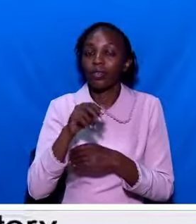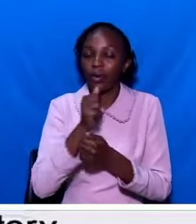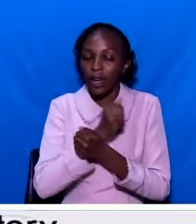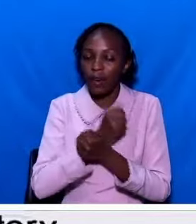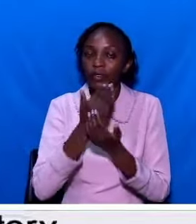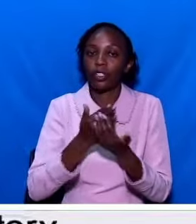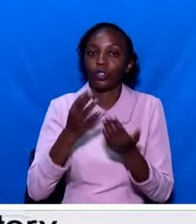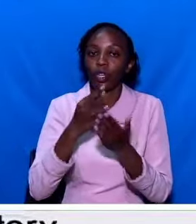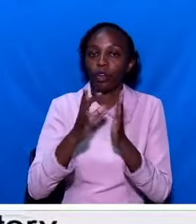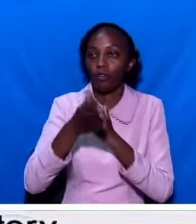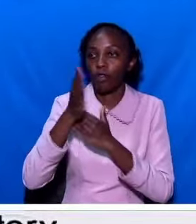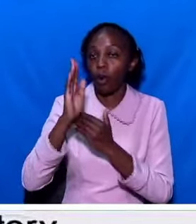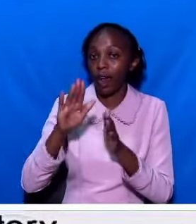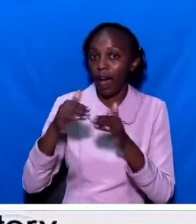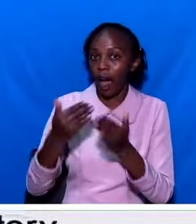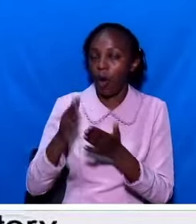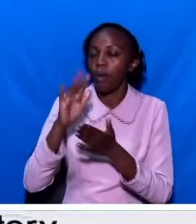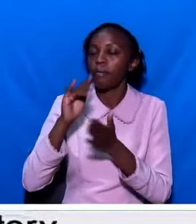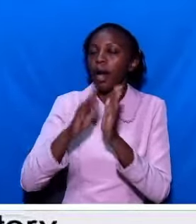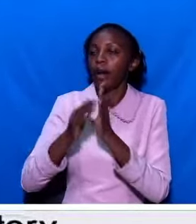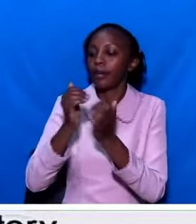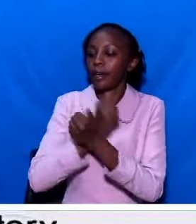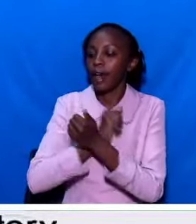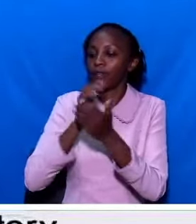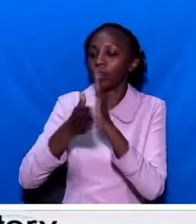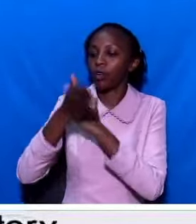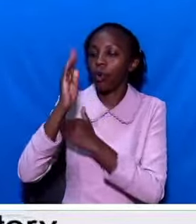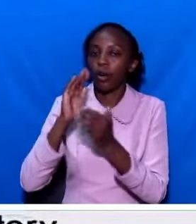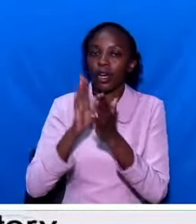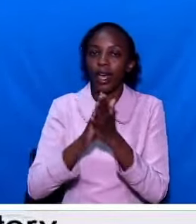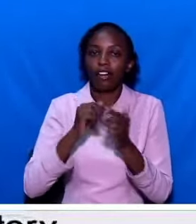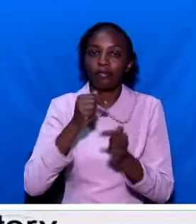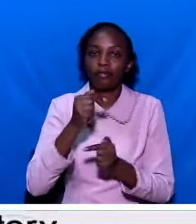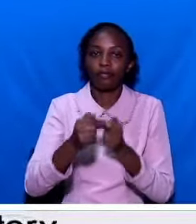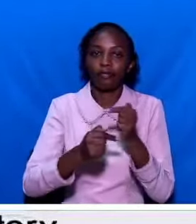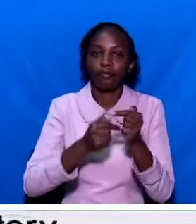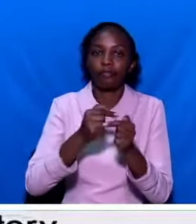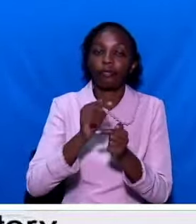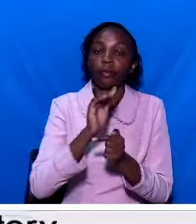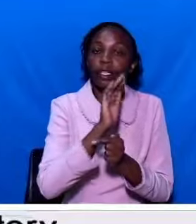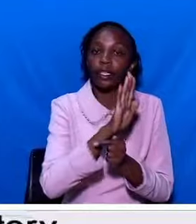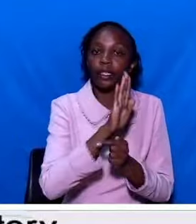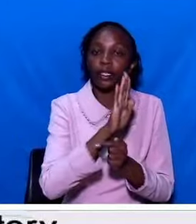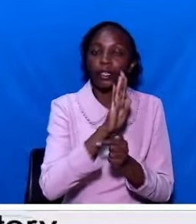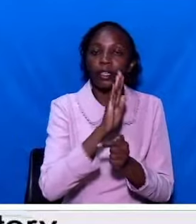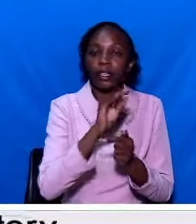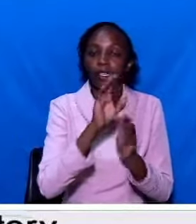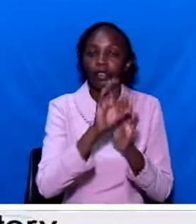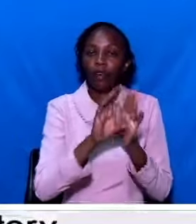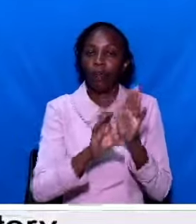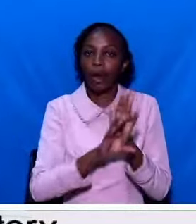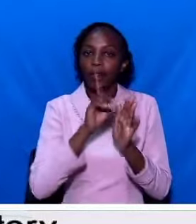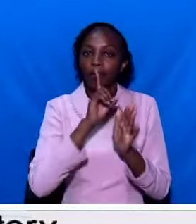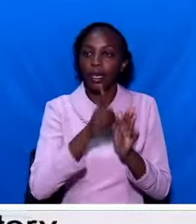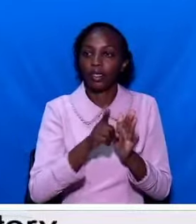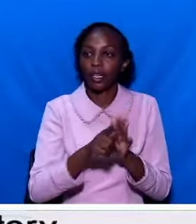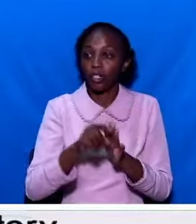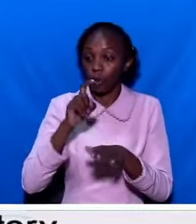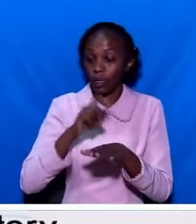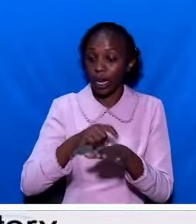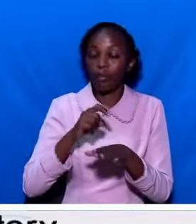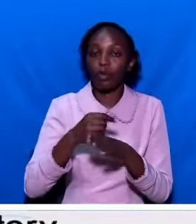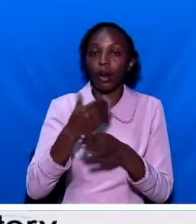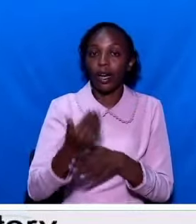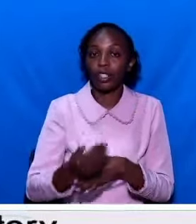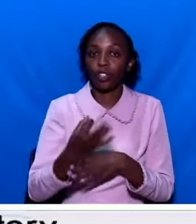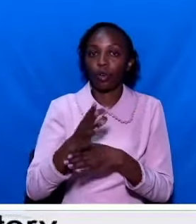That we love the children of God by loving God and carrying out his commandments. That means when you are a child of God and